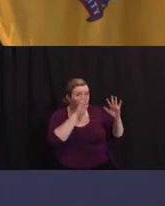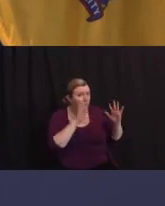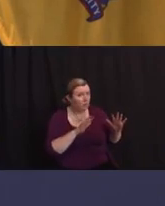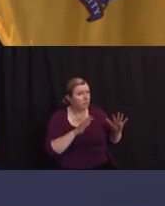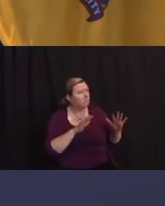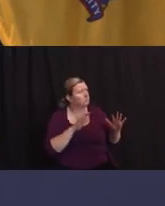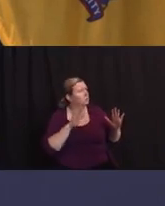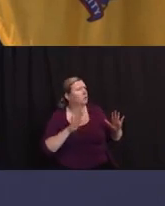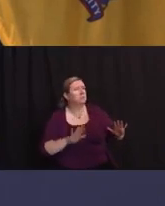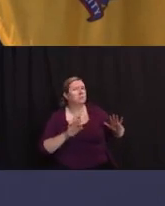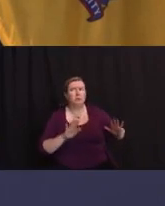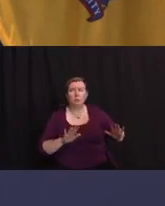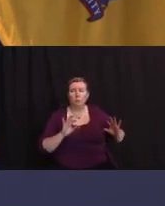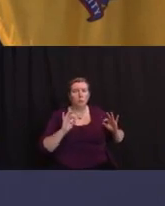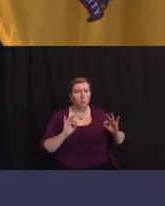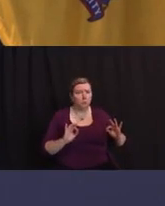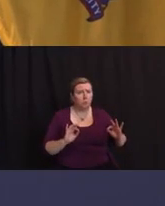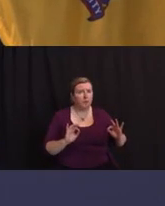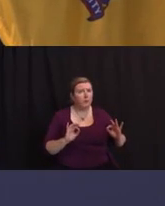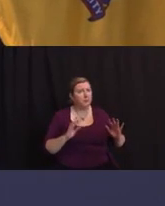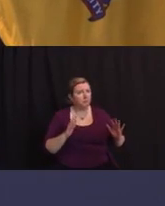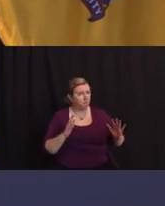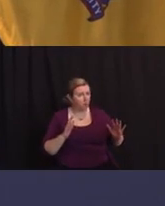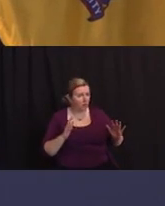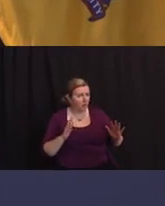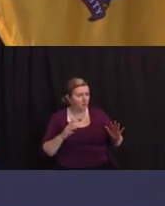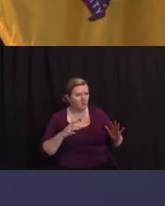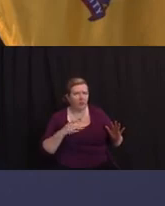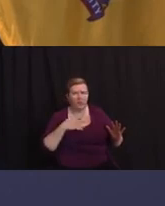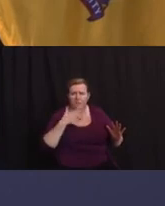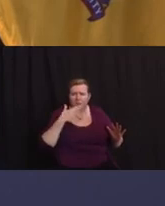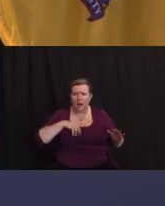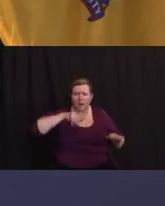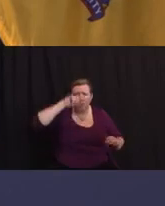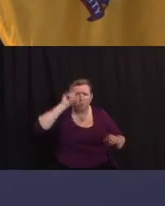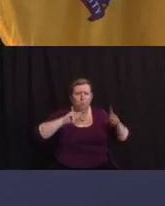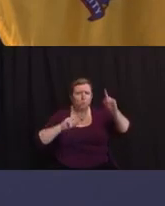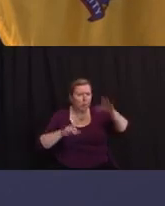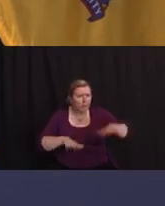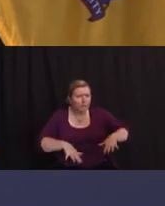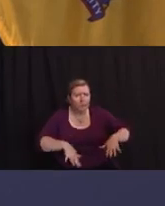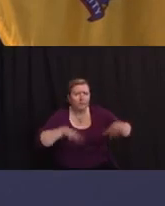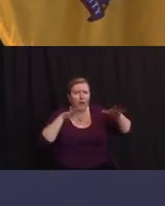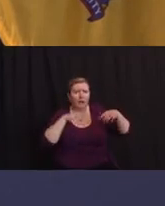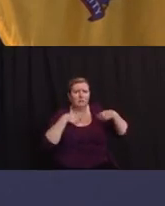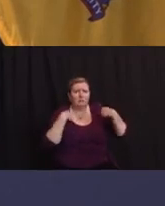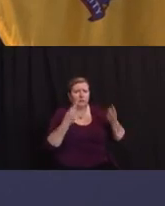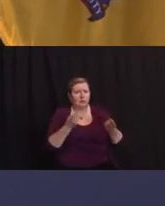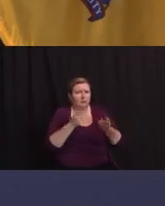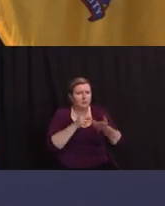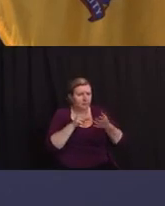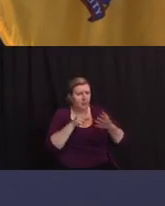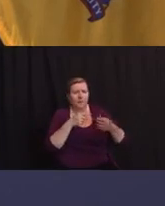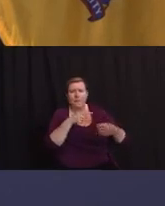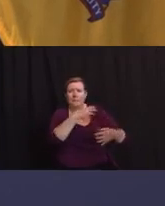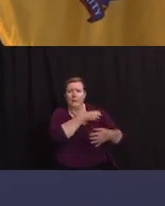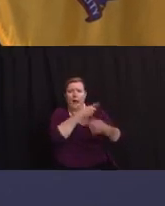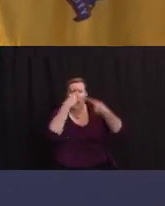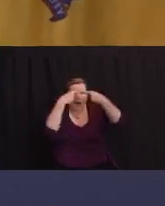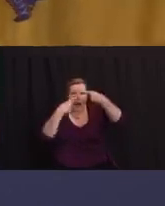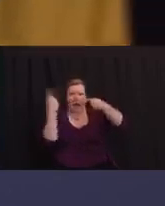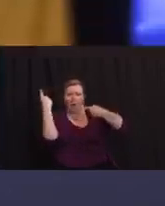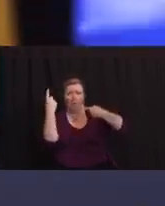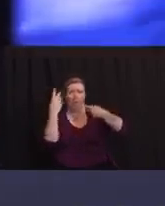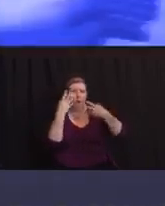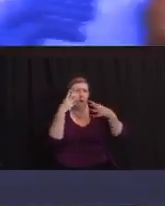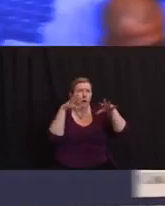but we had some rocking and rolling here pretty bad. A lot of flash flooding, thunderstorms, some power outages. What do you got? And thank you for everything. Thank you,